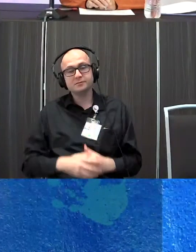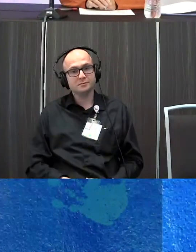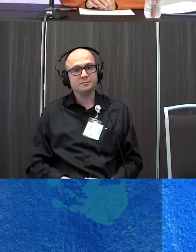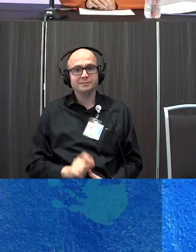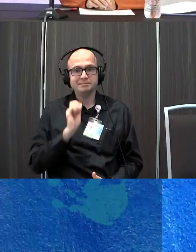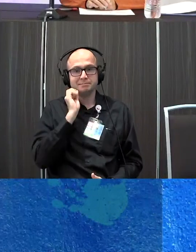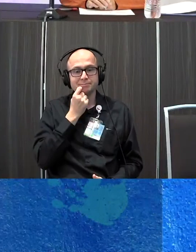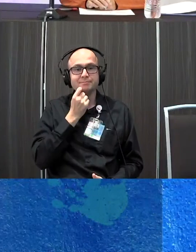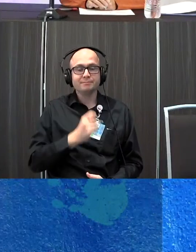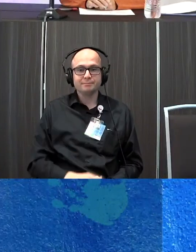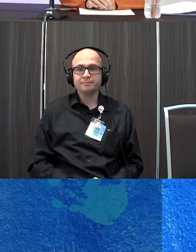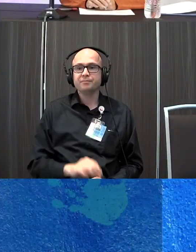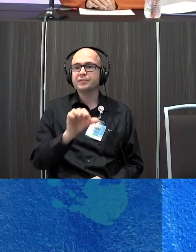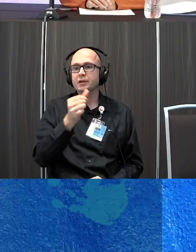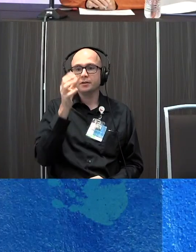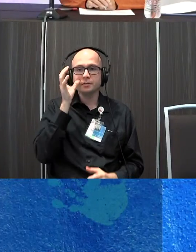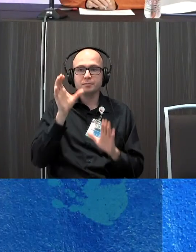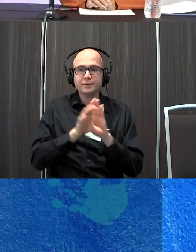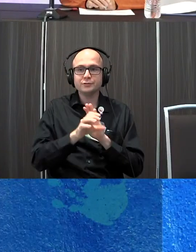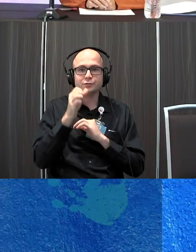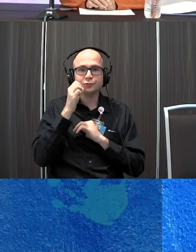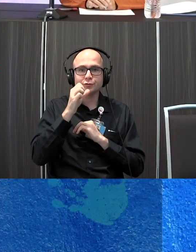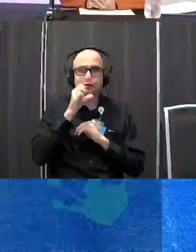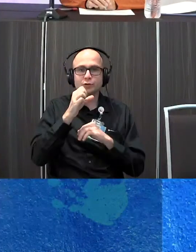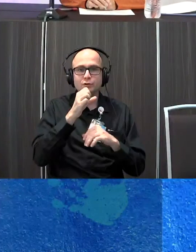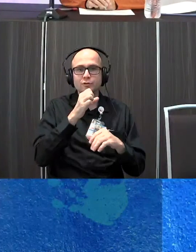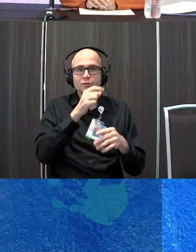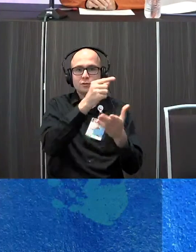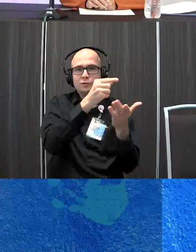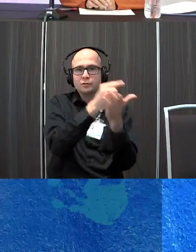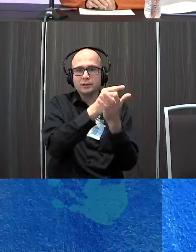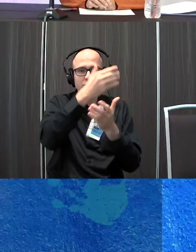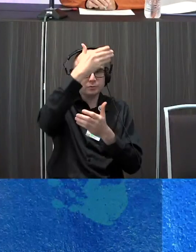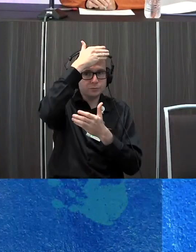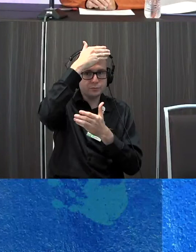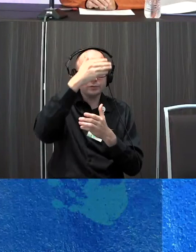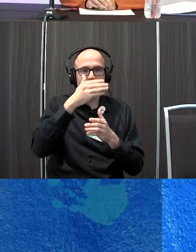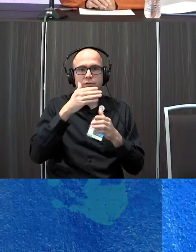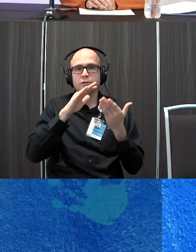thing. The other picture of the girl in graduation, that was one of his community living